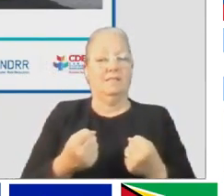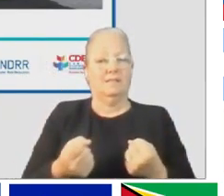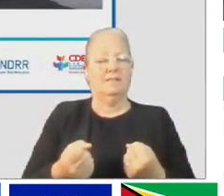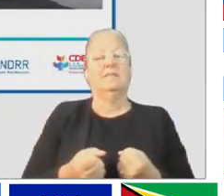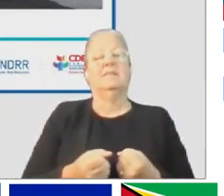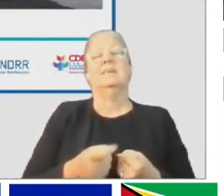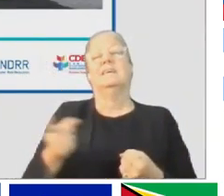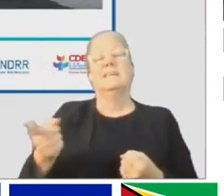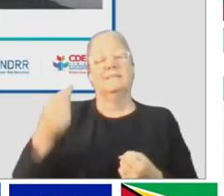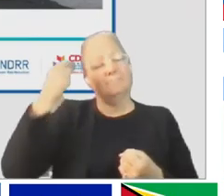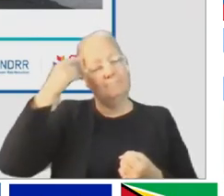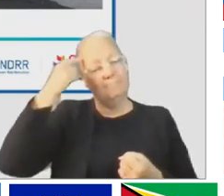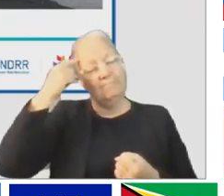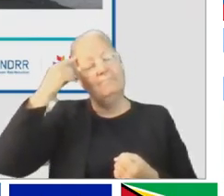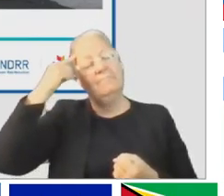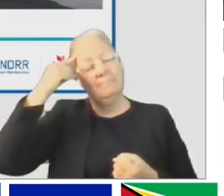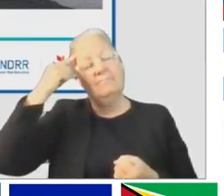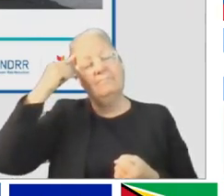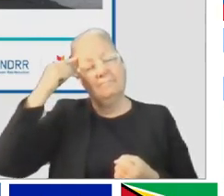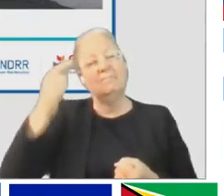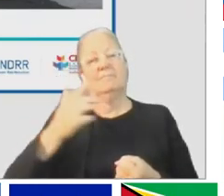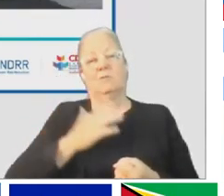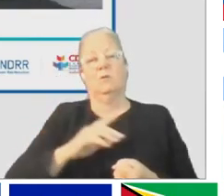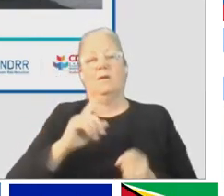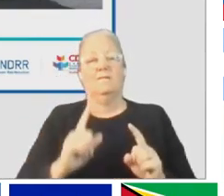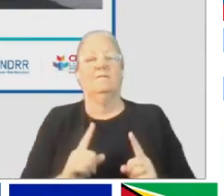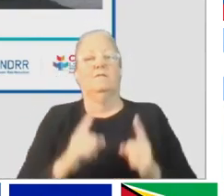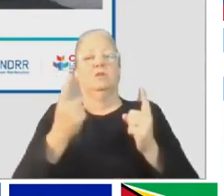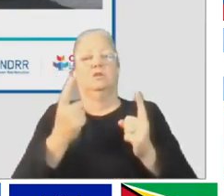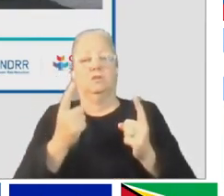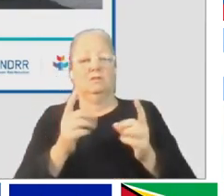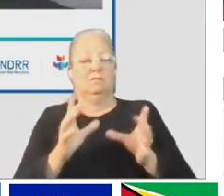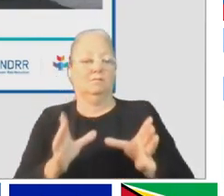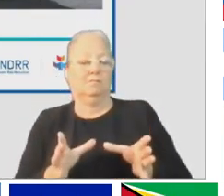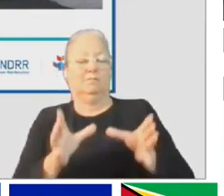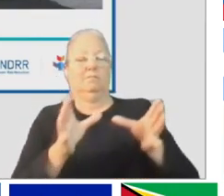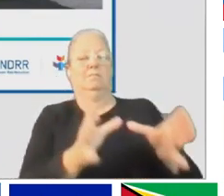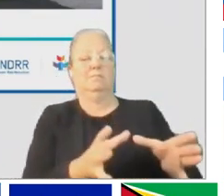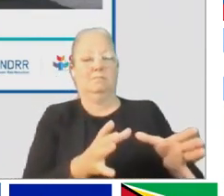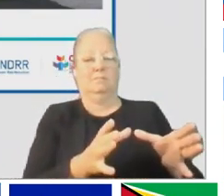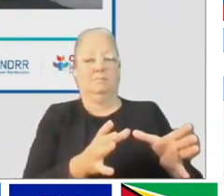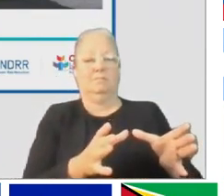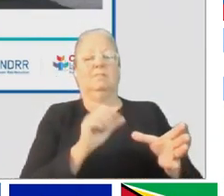to mobilize the first isolation tent that we had here in St. Vincent. And you see that